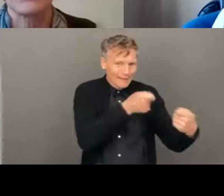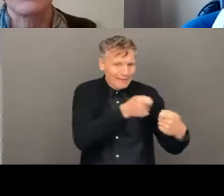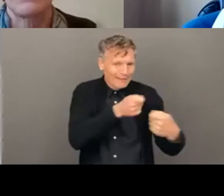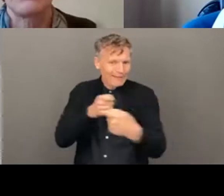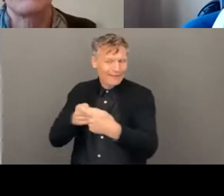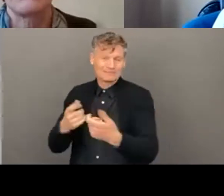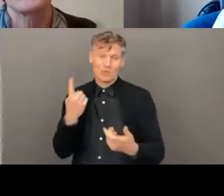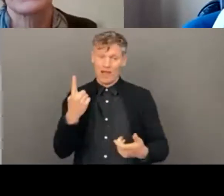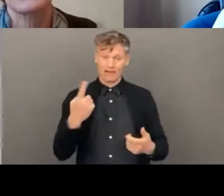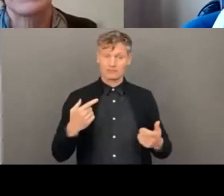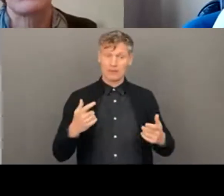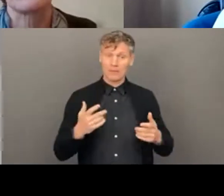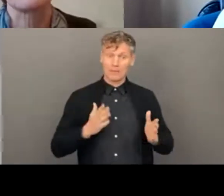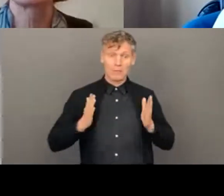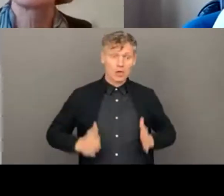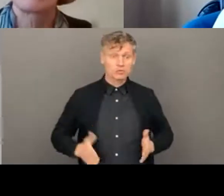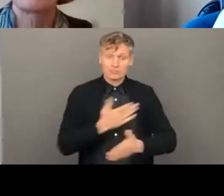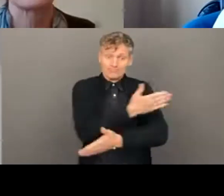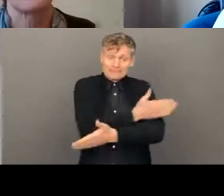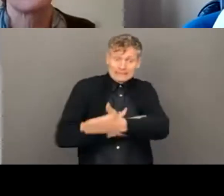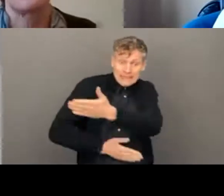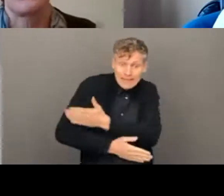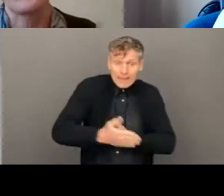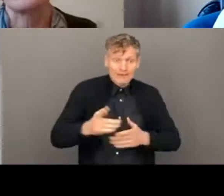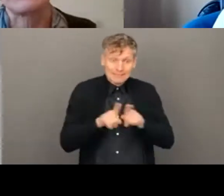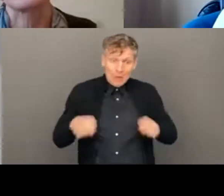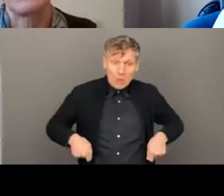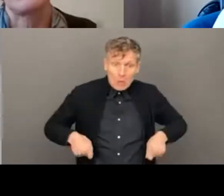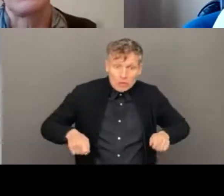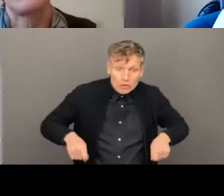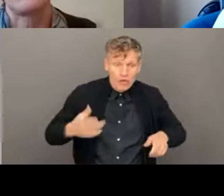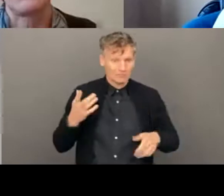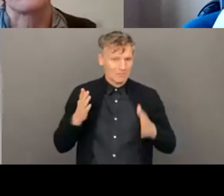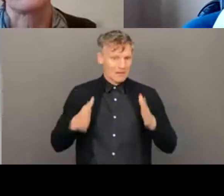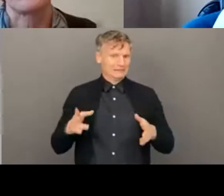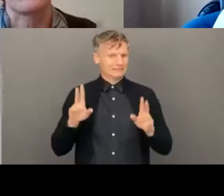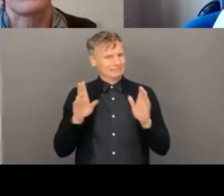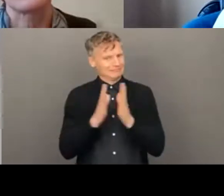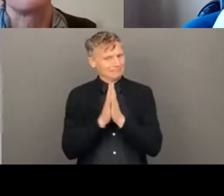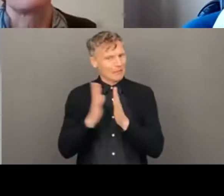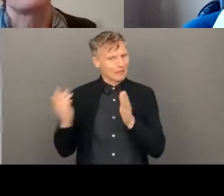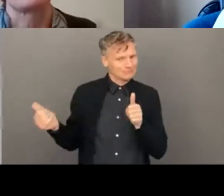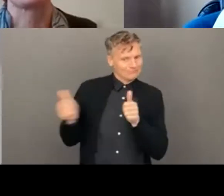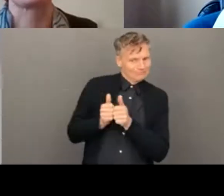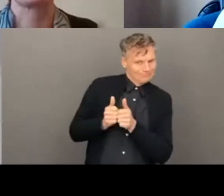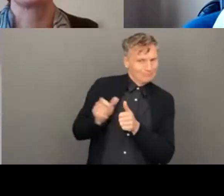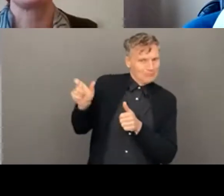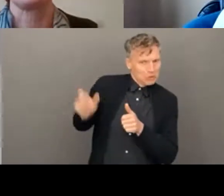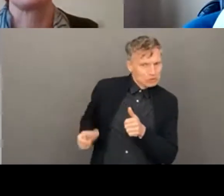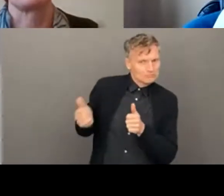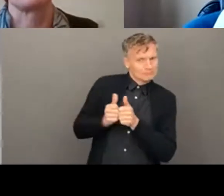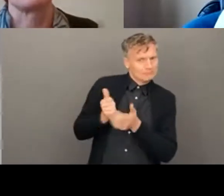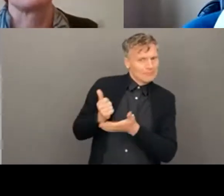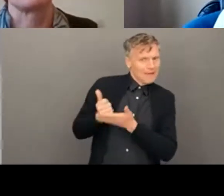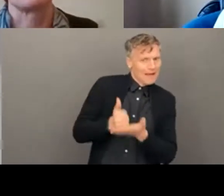for physically disabled, but then also other means could be utilized.